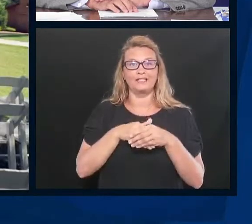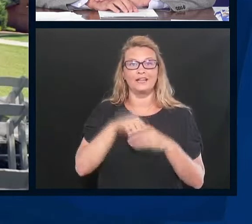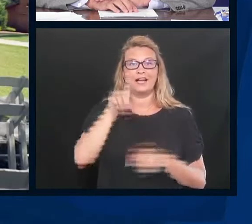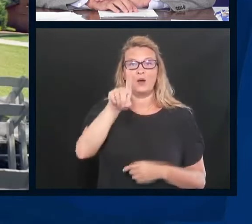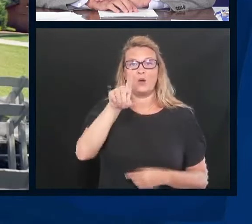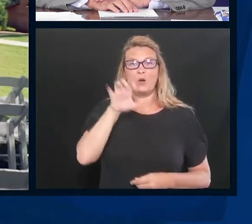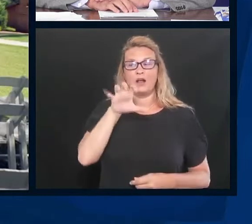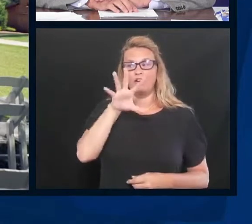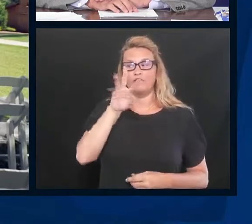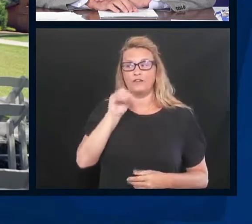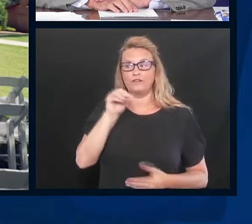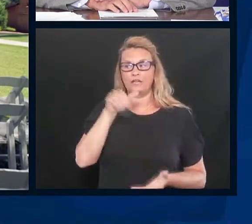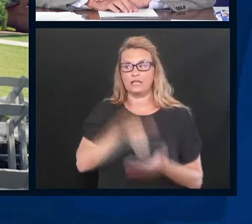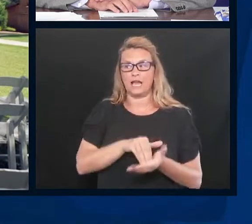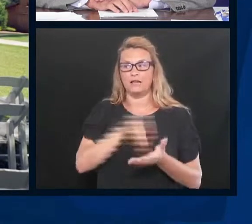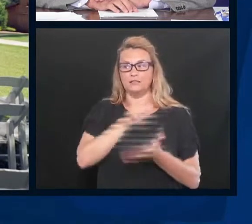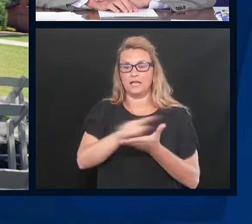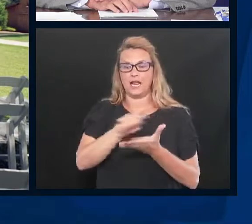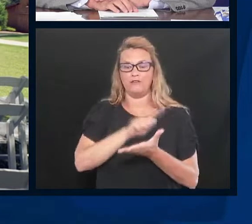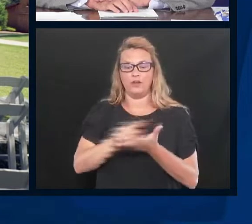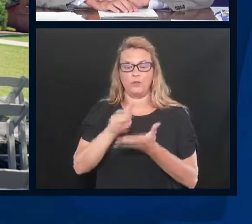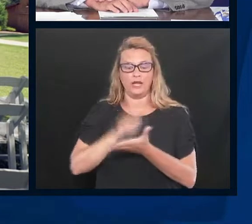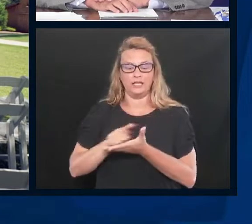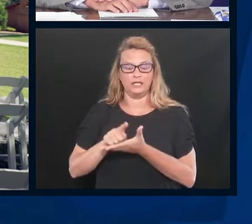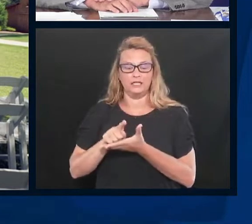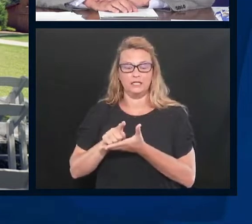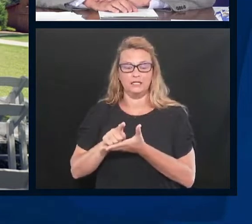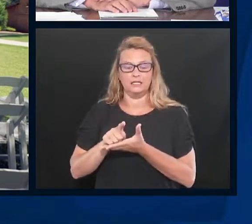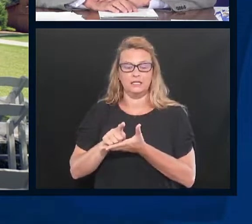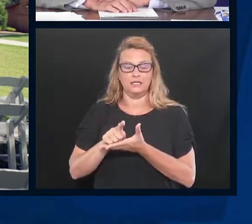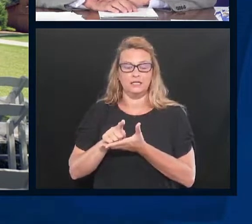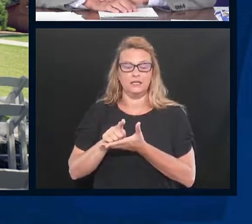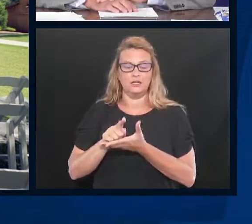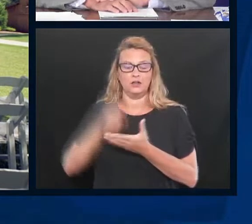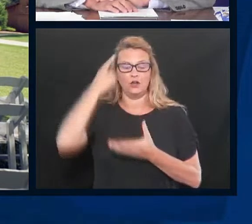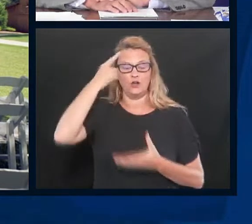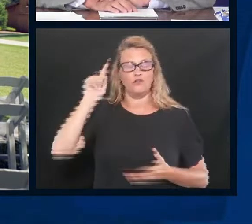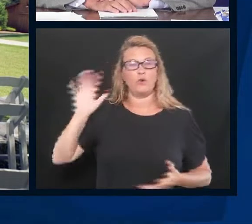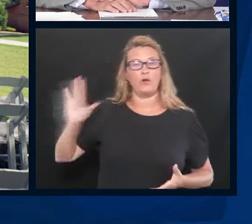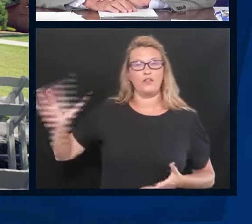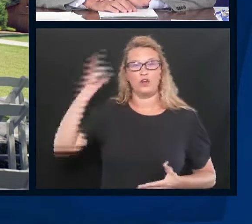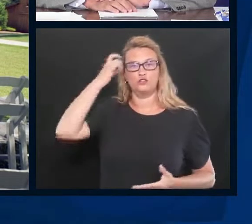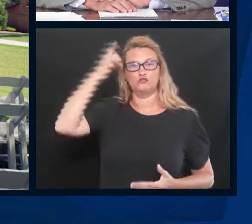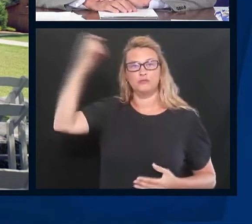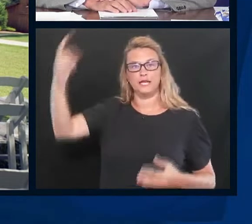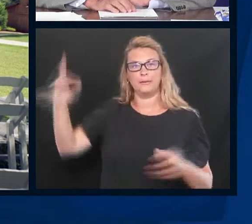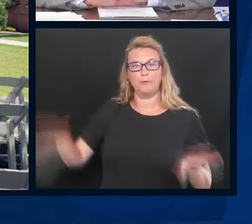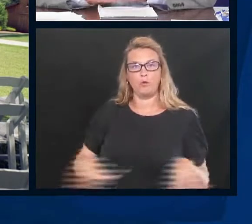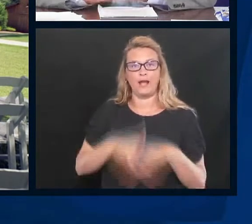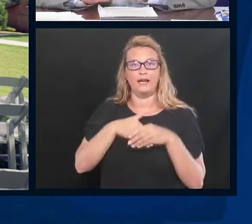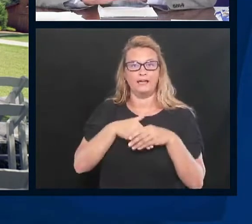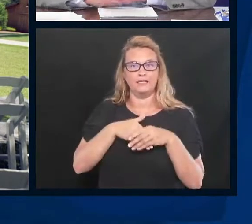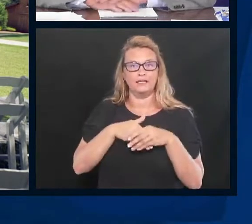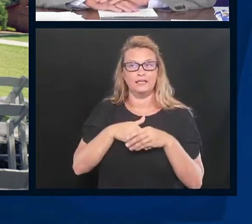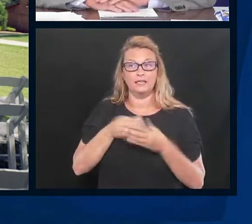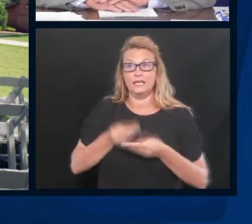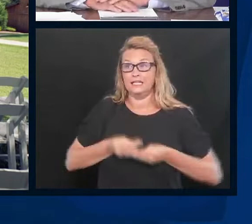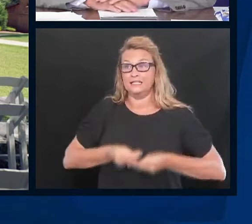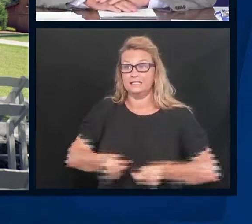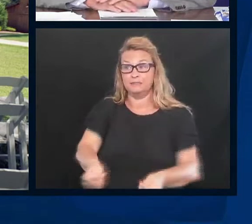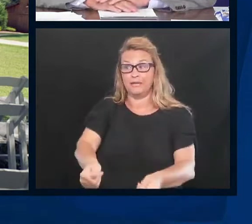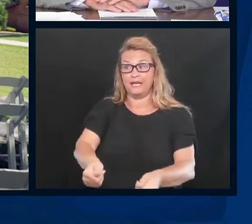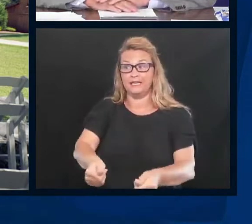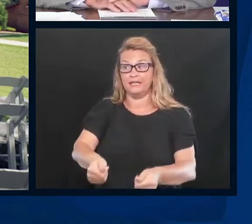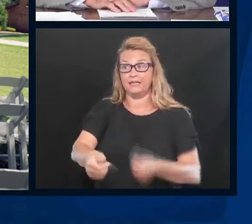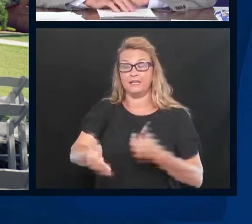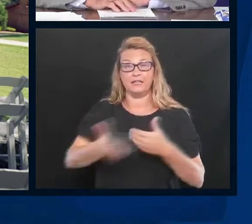$150,000 per week to someone that is, you know, for their dream wedding. They can spend the money however they choose